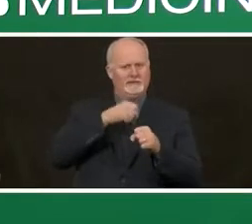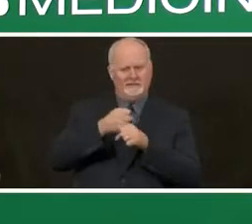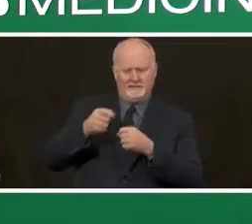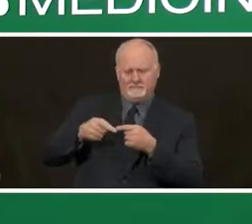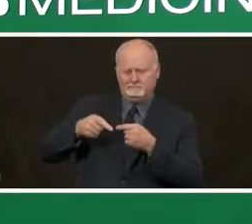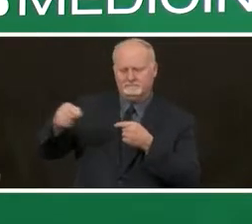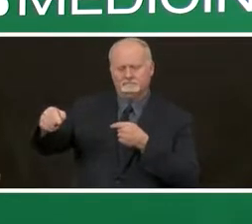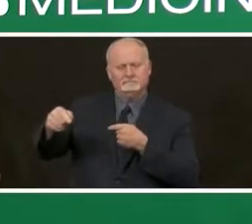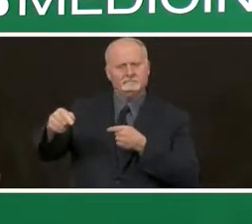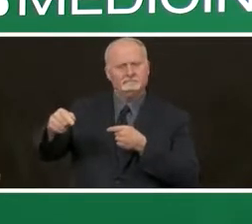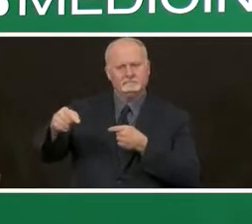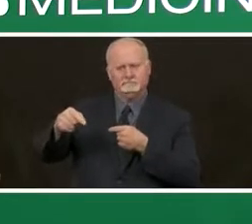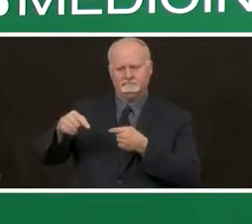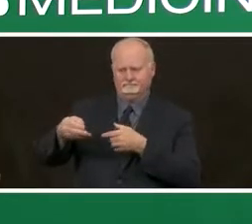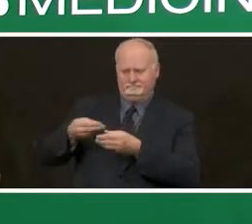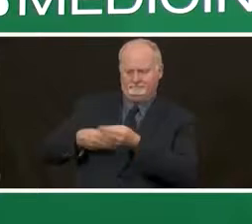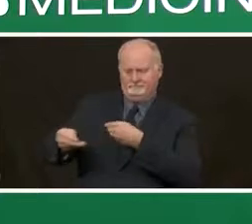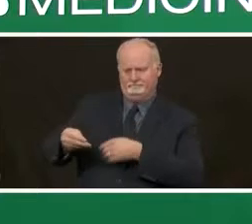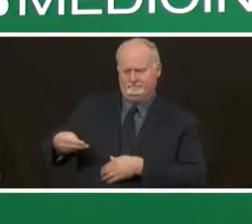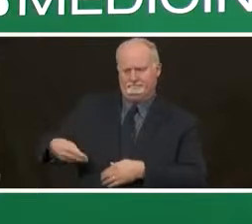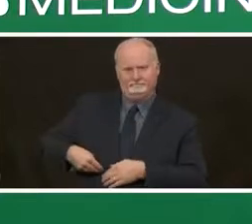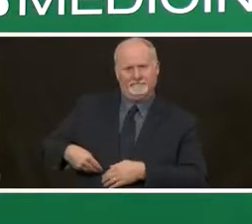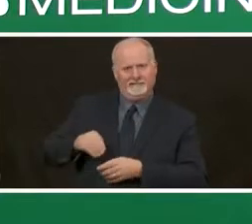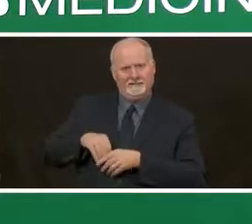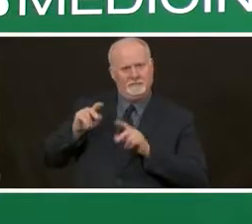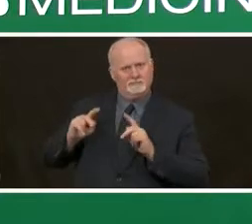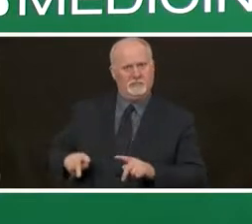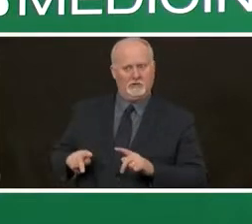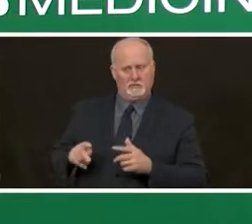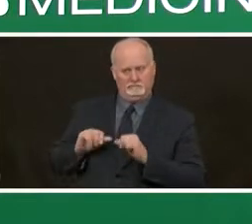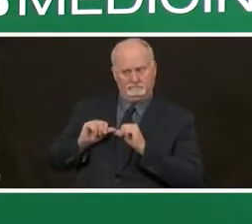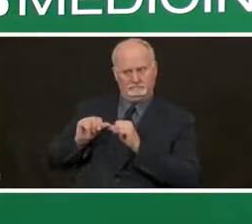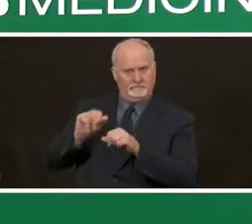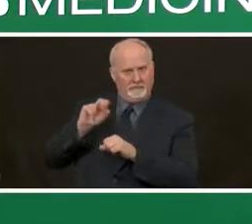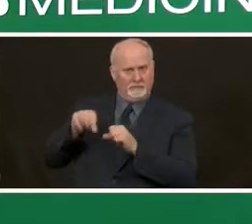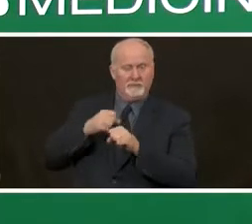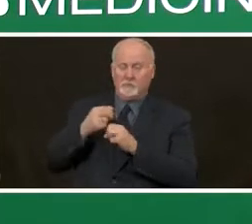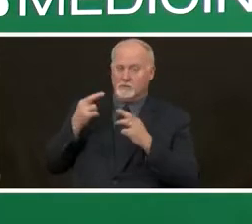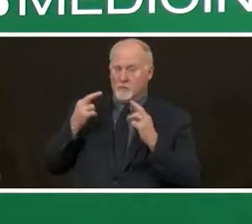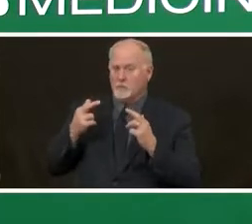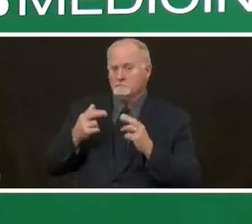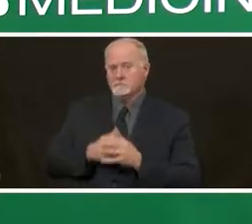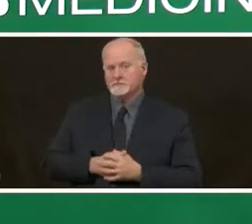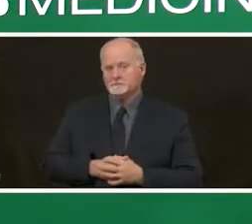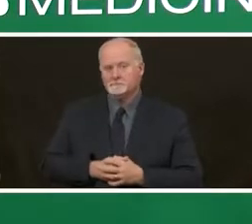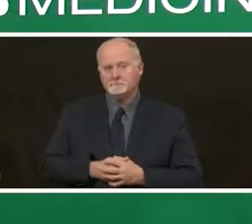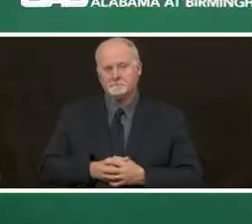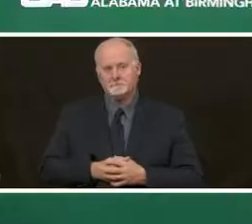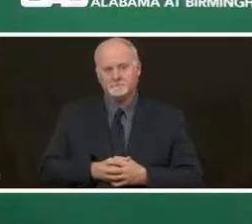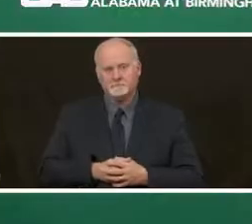kidney could sustain a living person dialysis-free for 30 years.